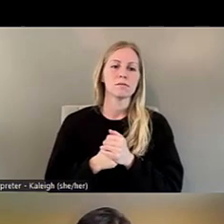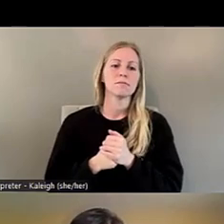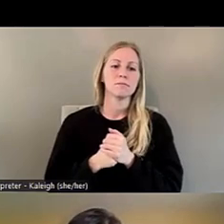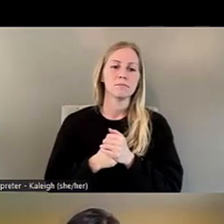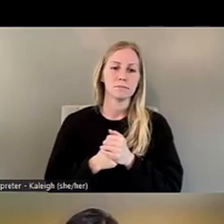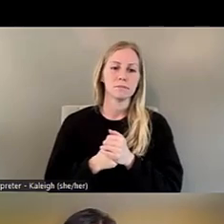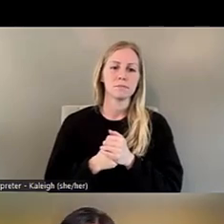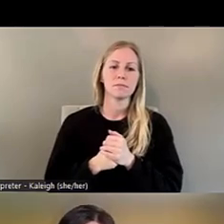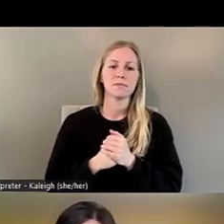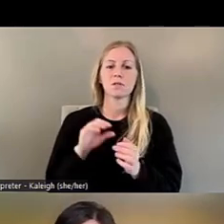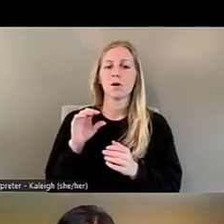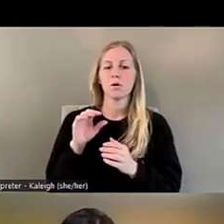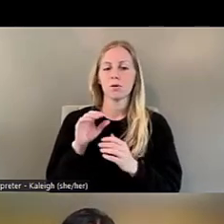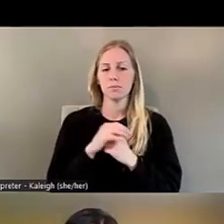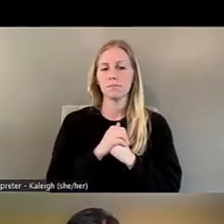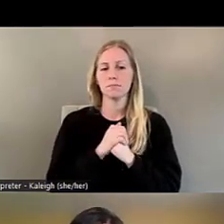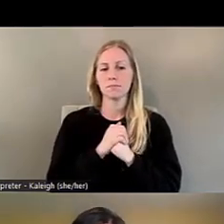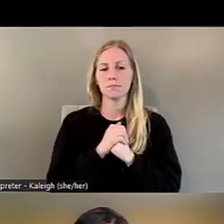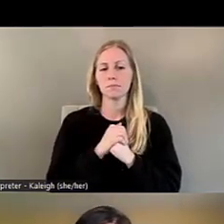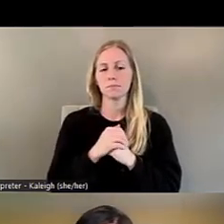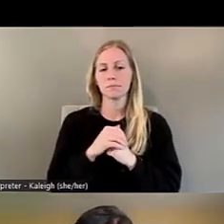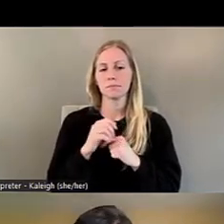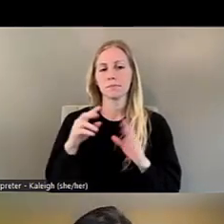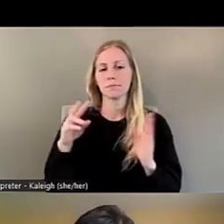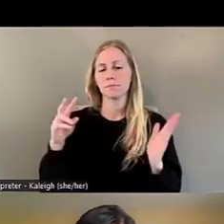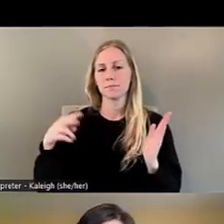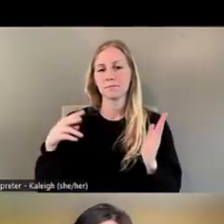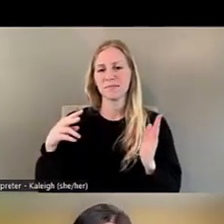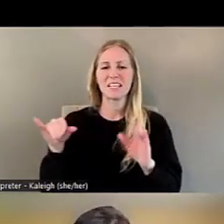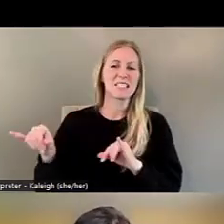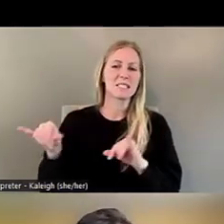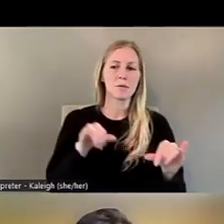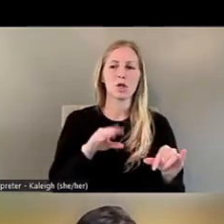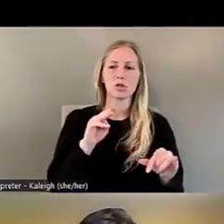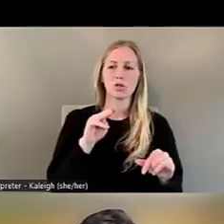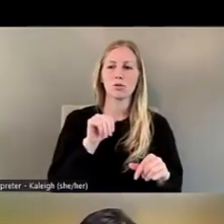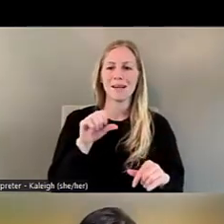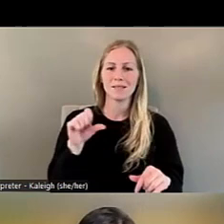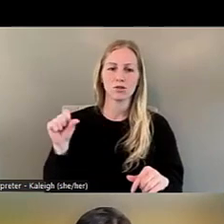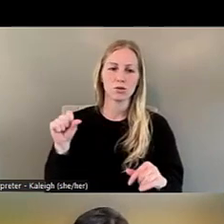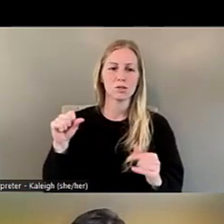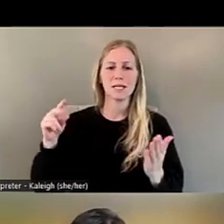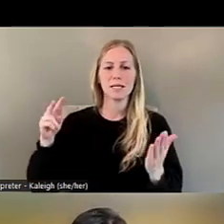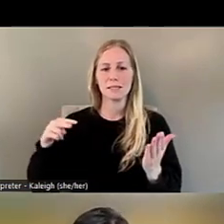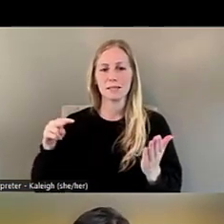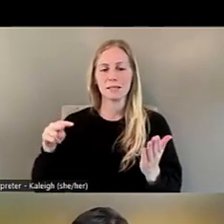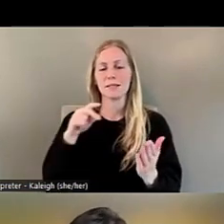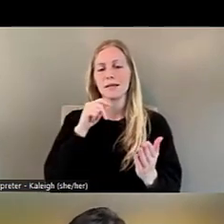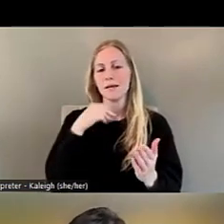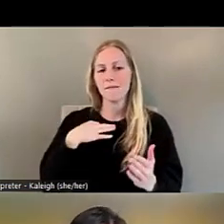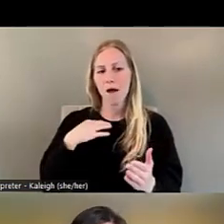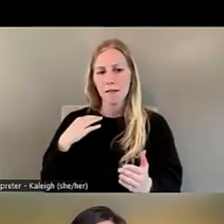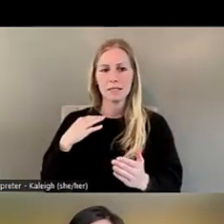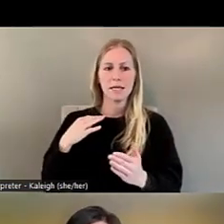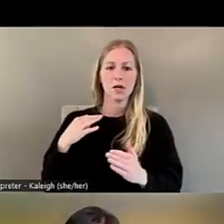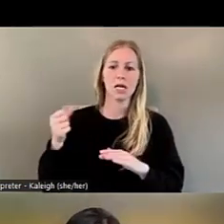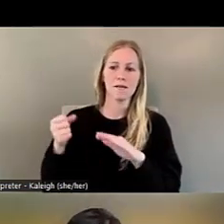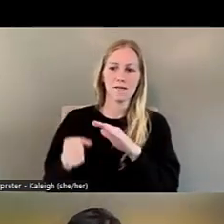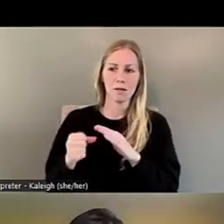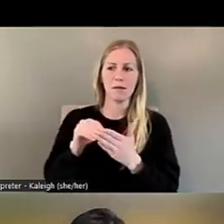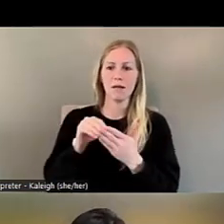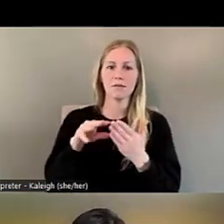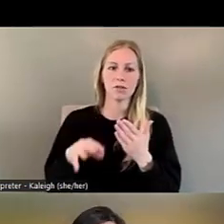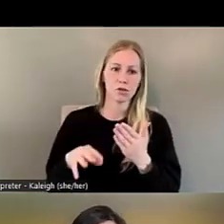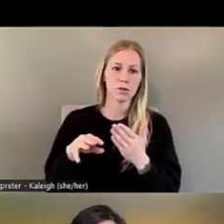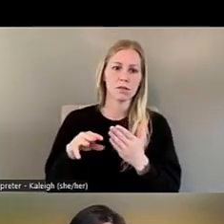or OCR, is defined as, similar to Massachusetts, the involuntary confinement of a student in a room or area from which